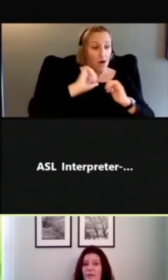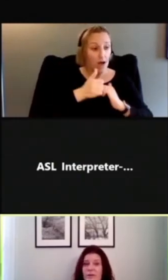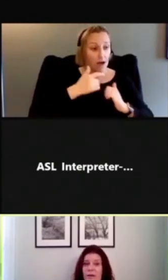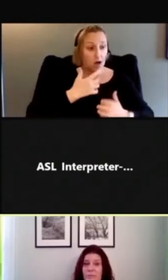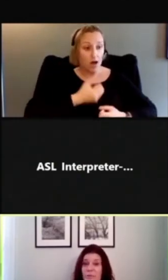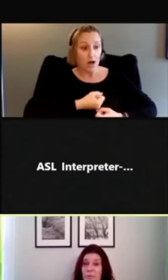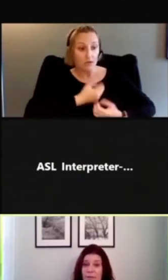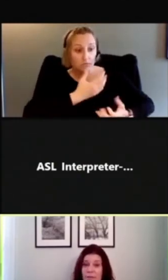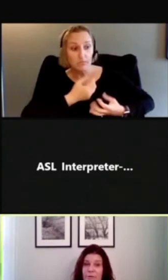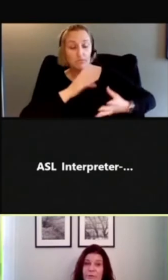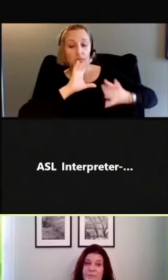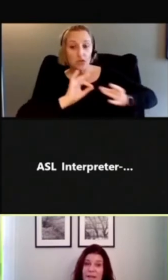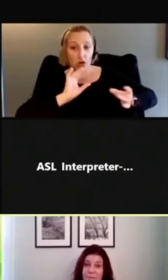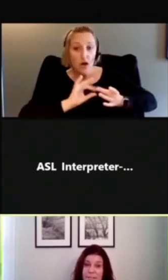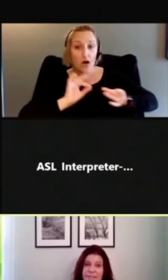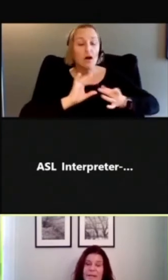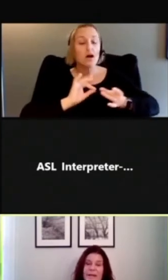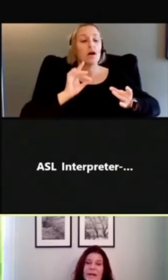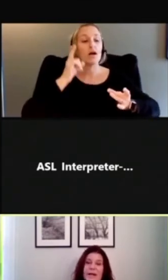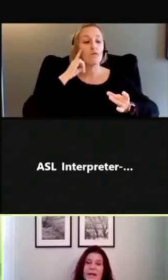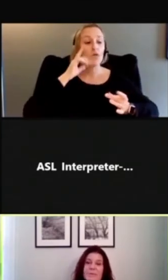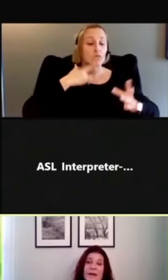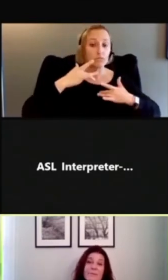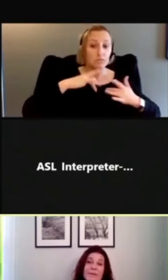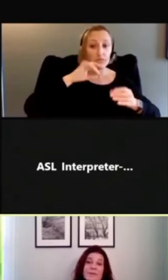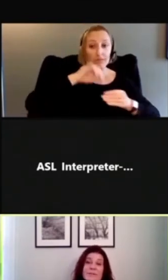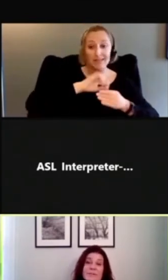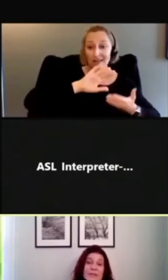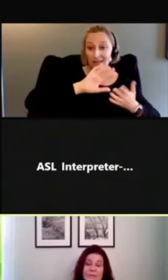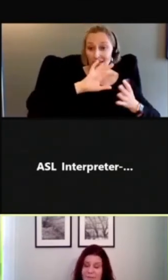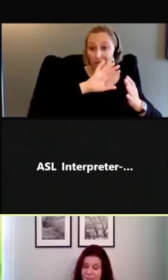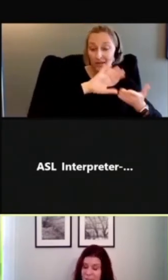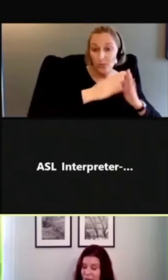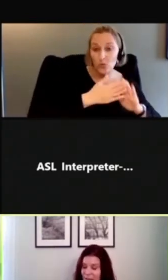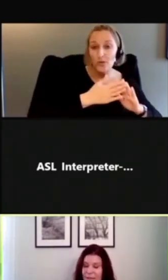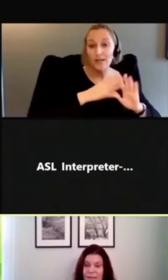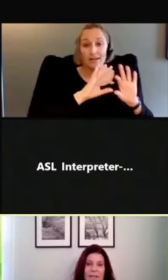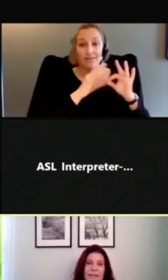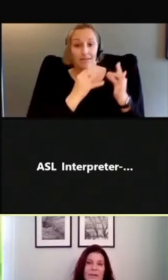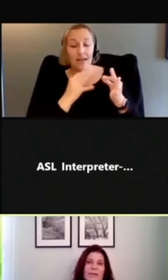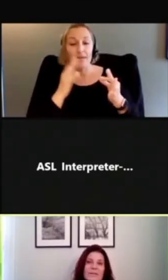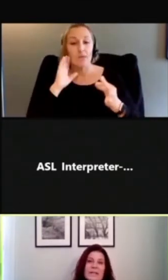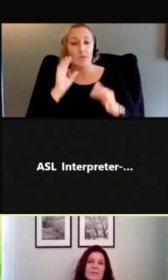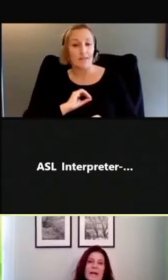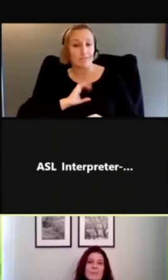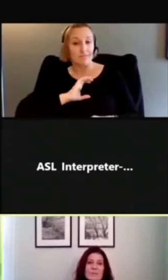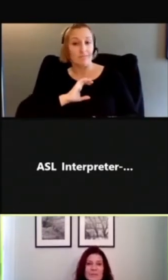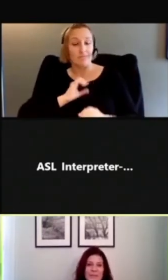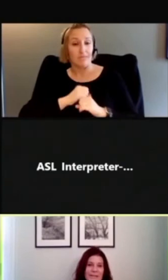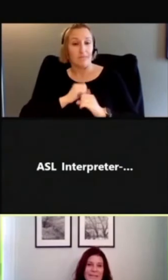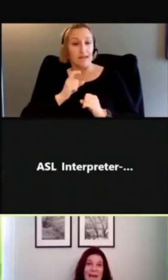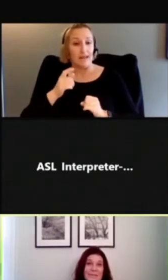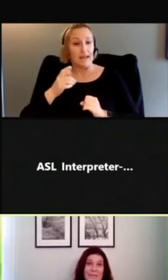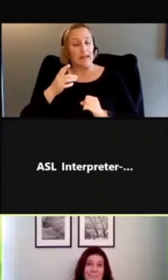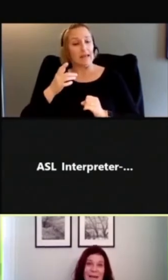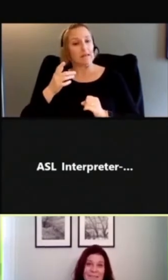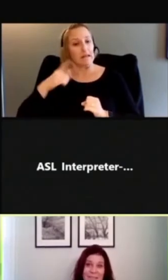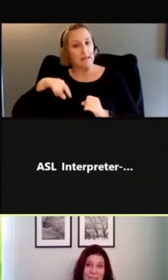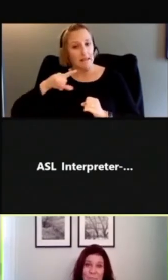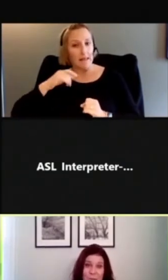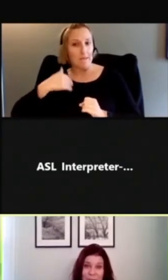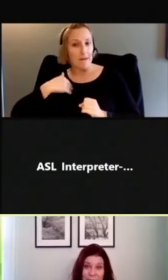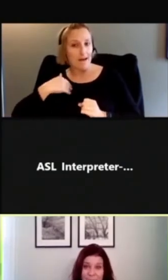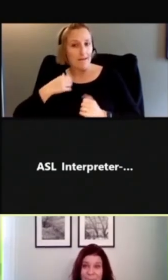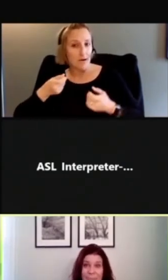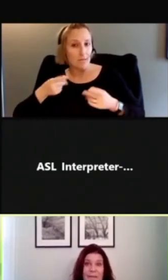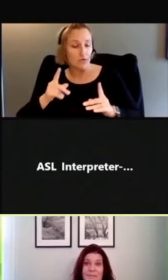concerns in their community or their families. And we increase their confidence by, giving them an opportunity to have an impact